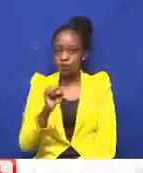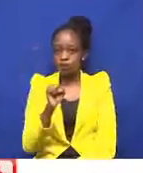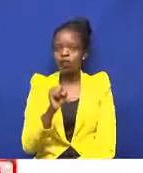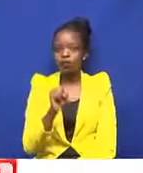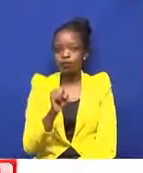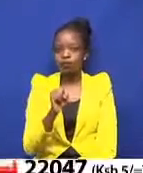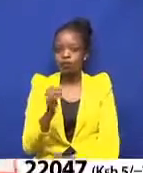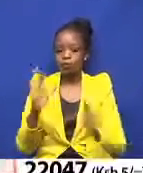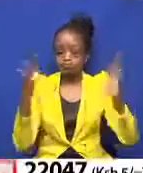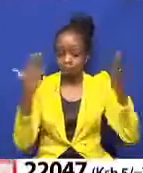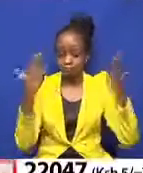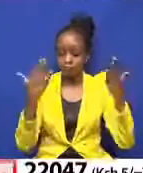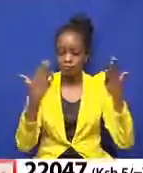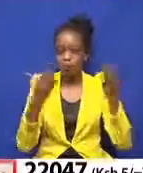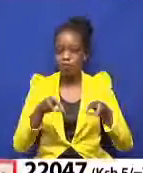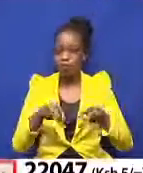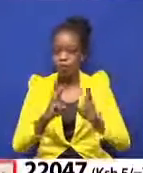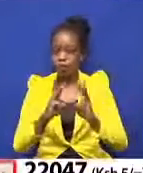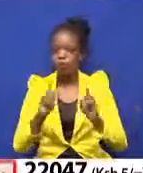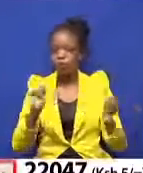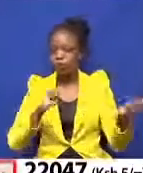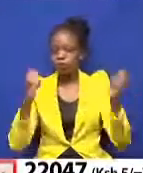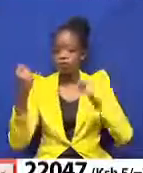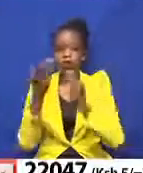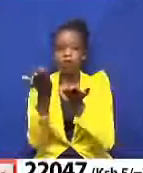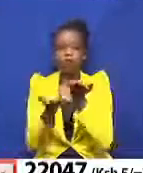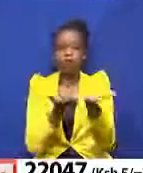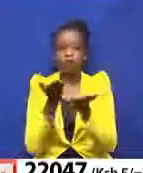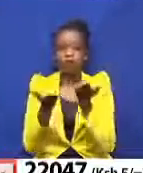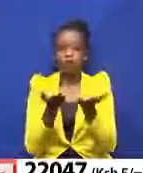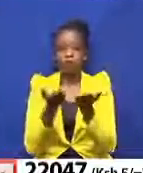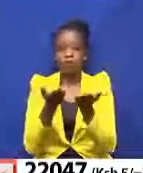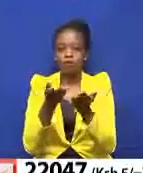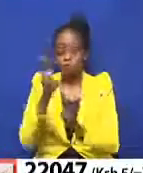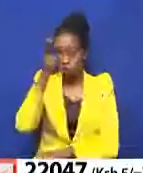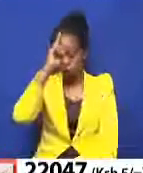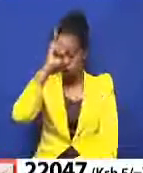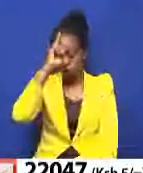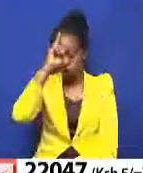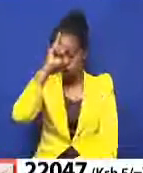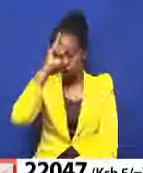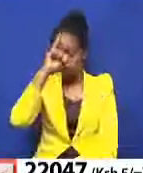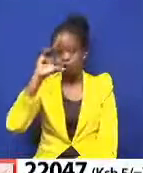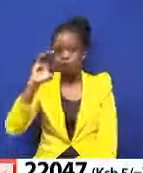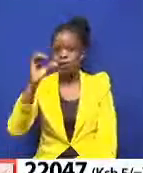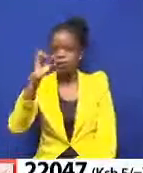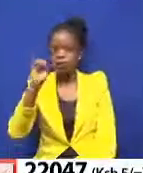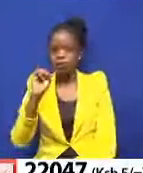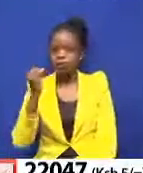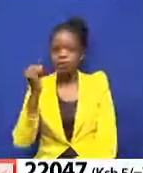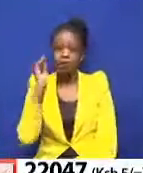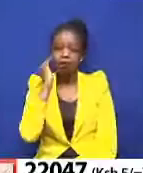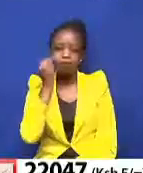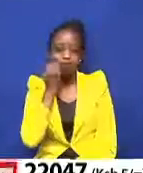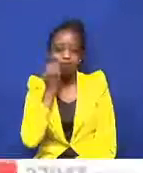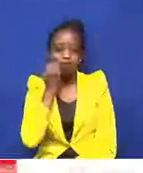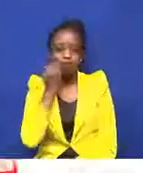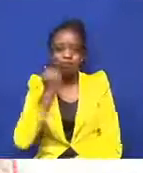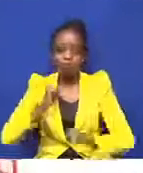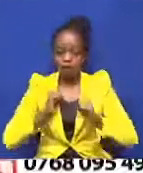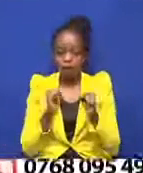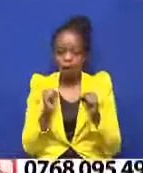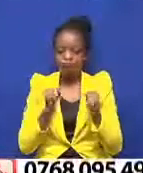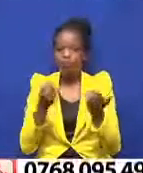move as a game changer in service delivery for the police. CS Matiang'i was especially delighted by the digital filing